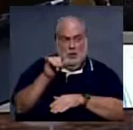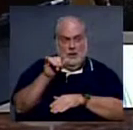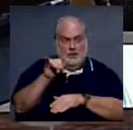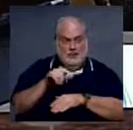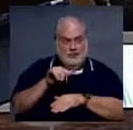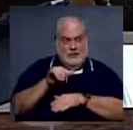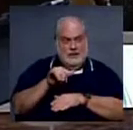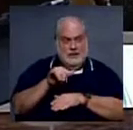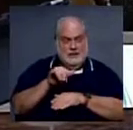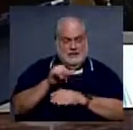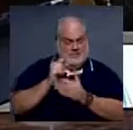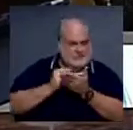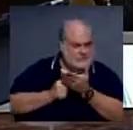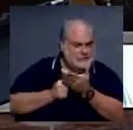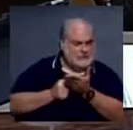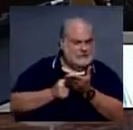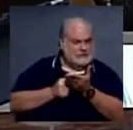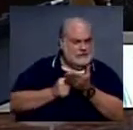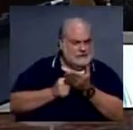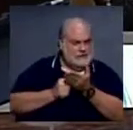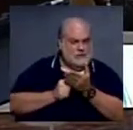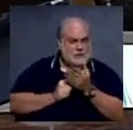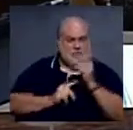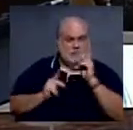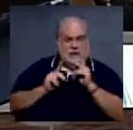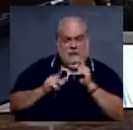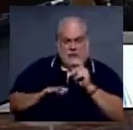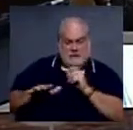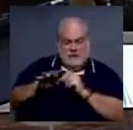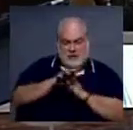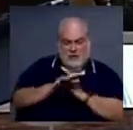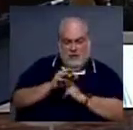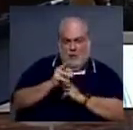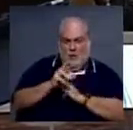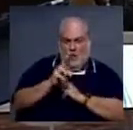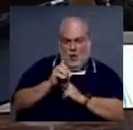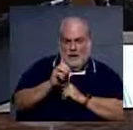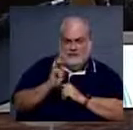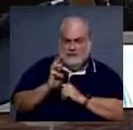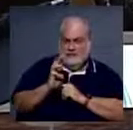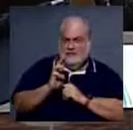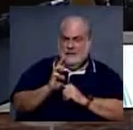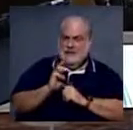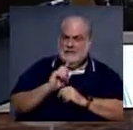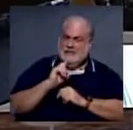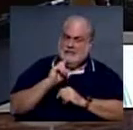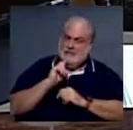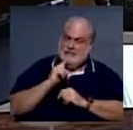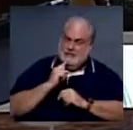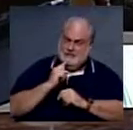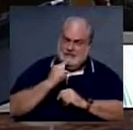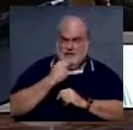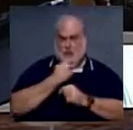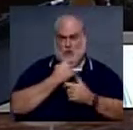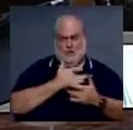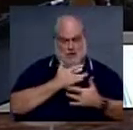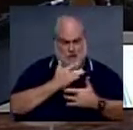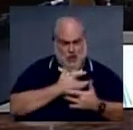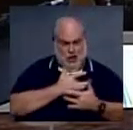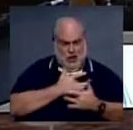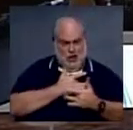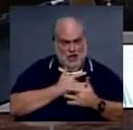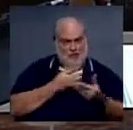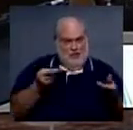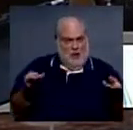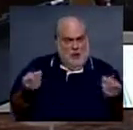had a lot of dialogue with my constituents out there, and they're very concerned about this. They feel that their property values are going to be